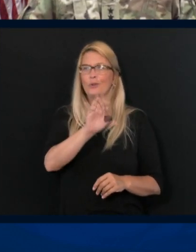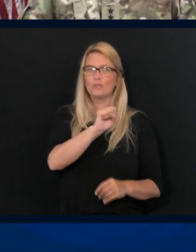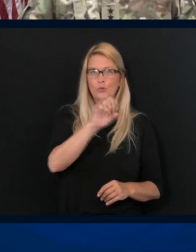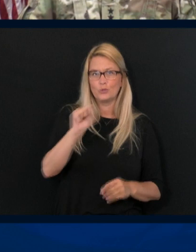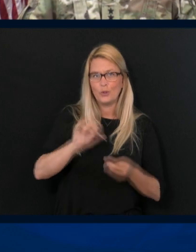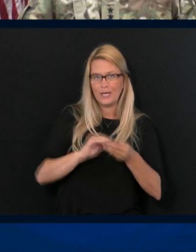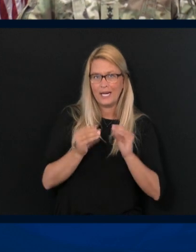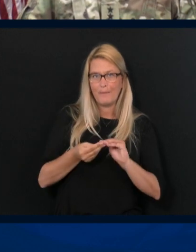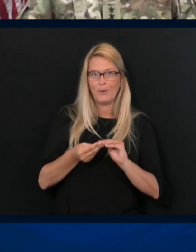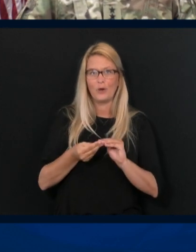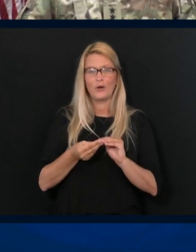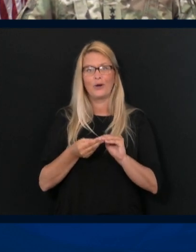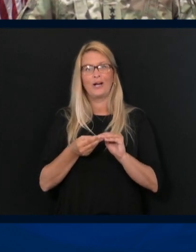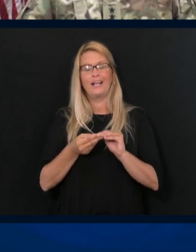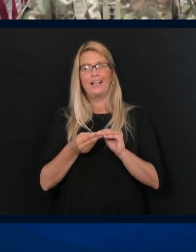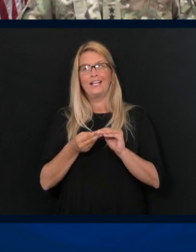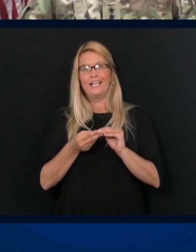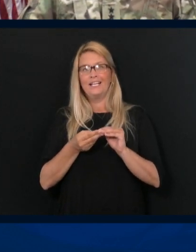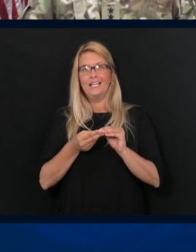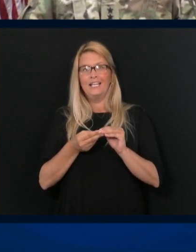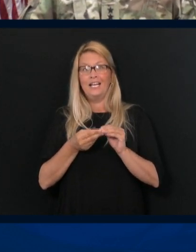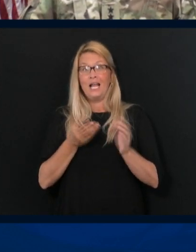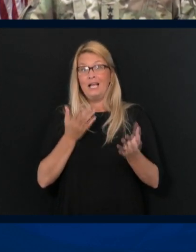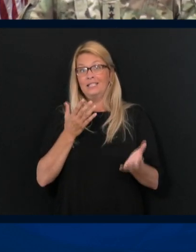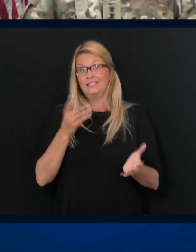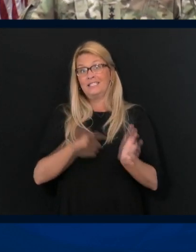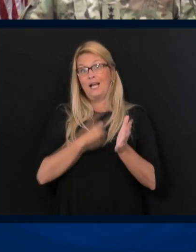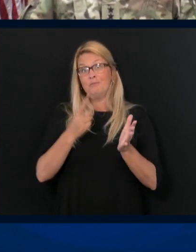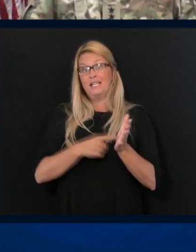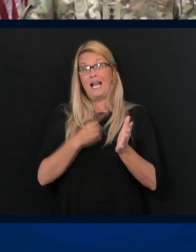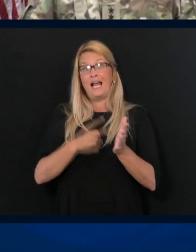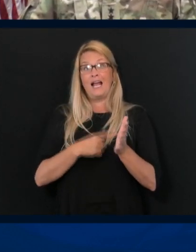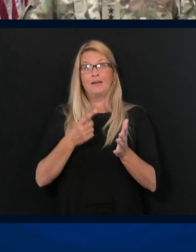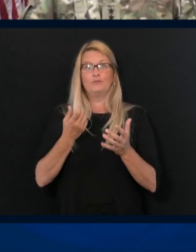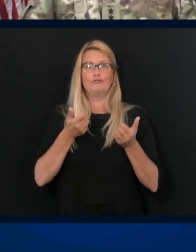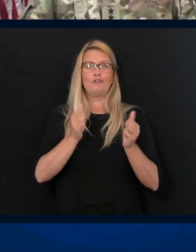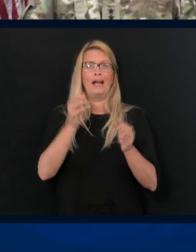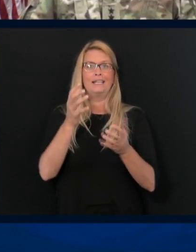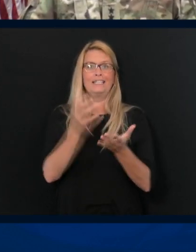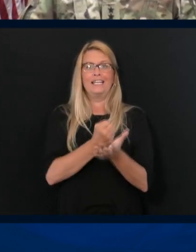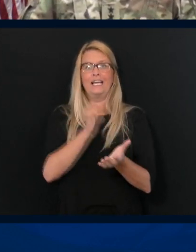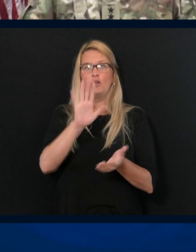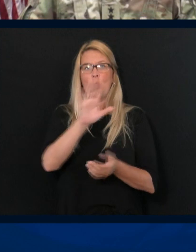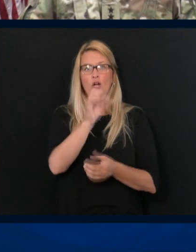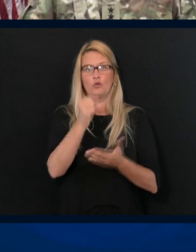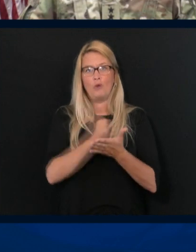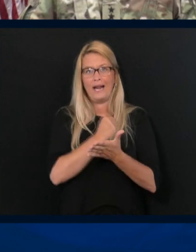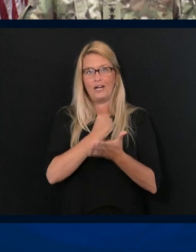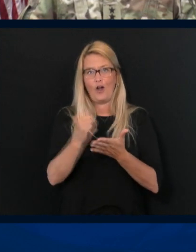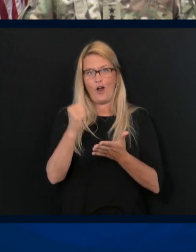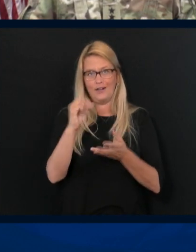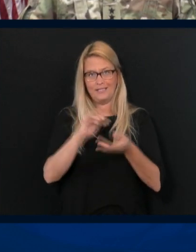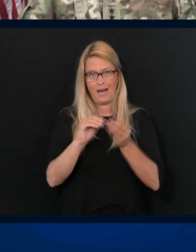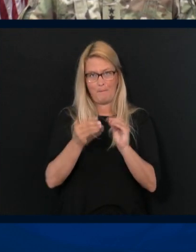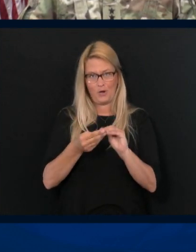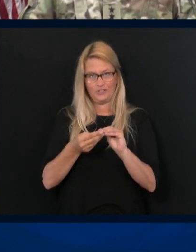security number, and in some cases have even attempted to get credit card numbers for certain items. So please